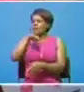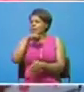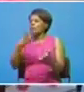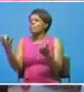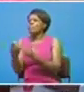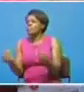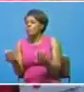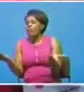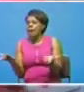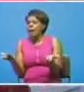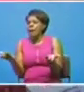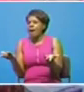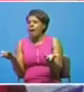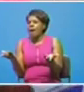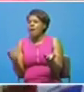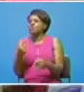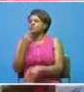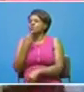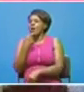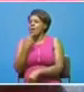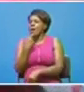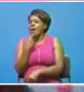will take his vote hand to the county of Turkana.